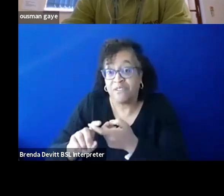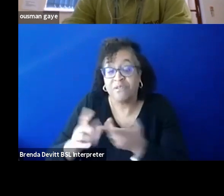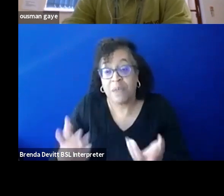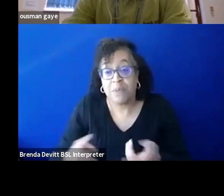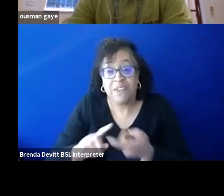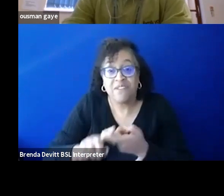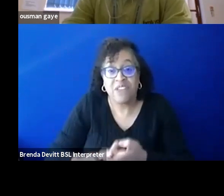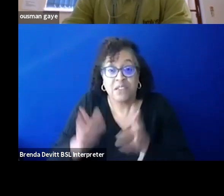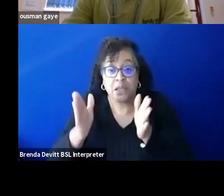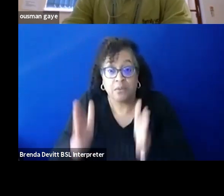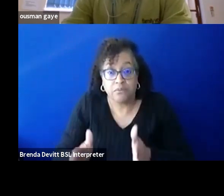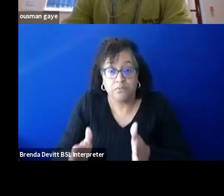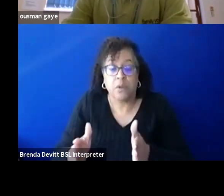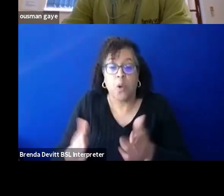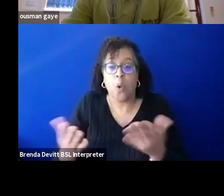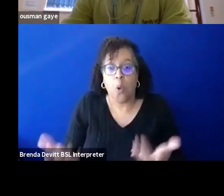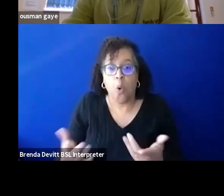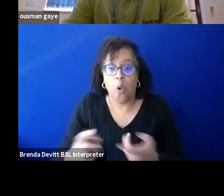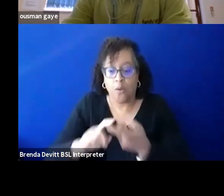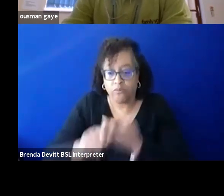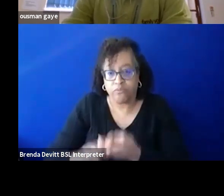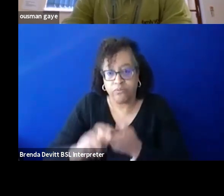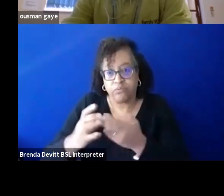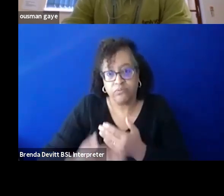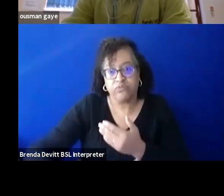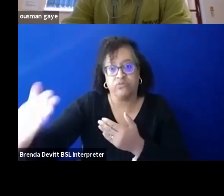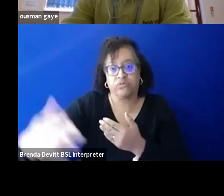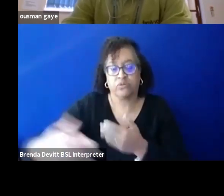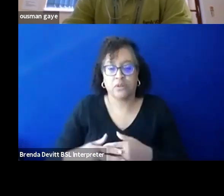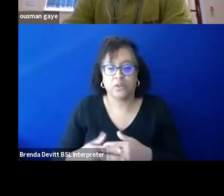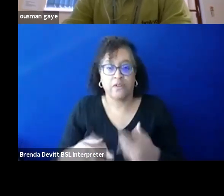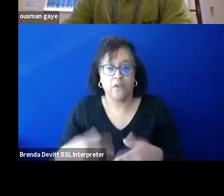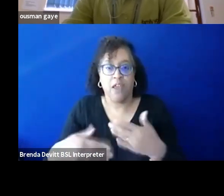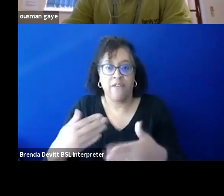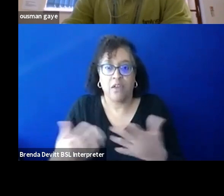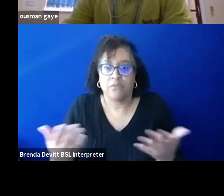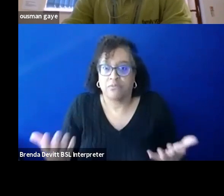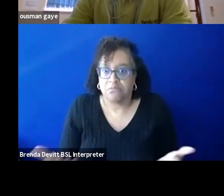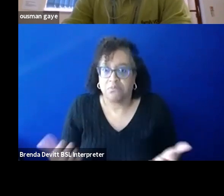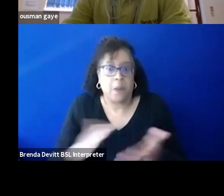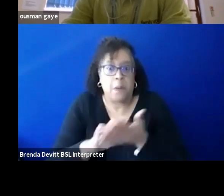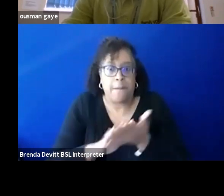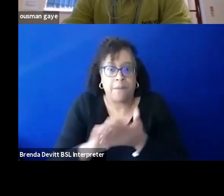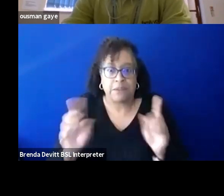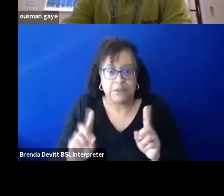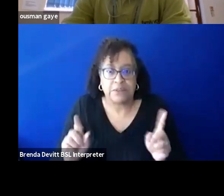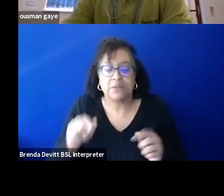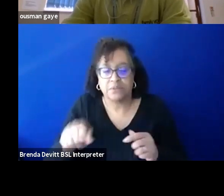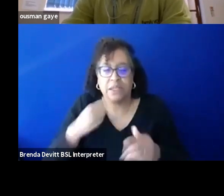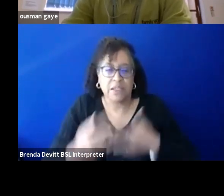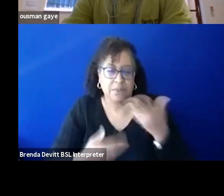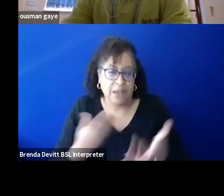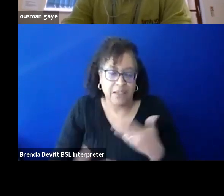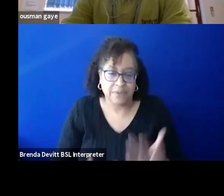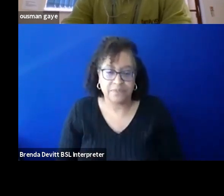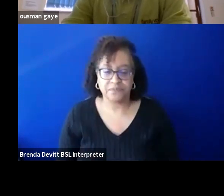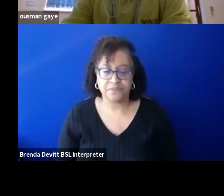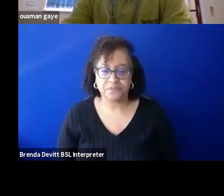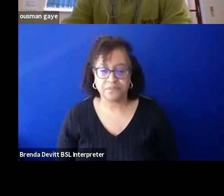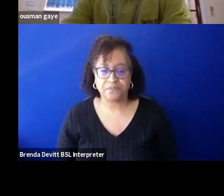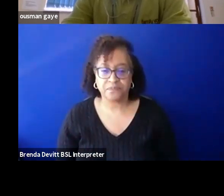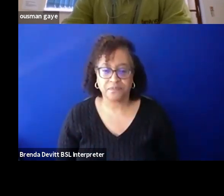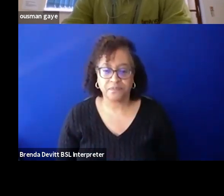period, what the role of the school settings are, and consideration